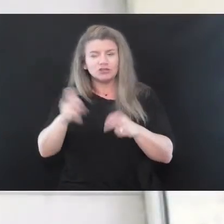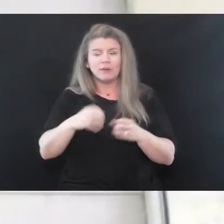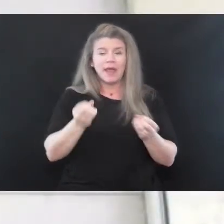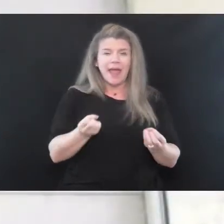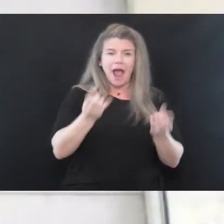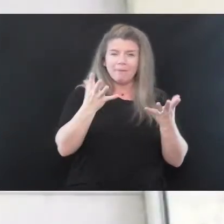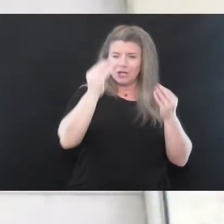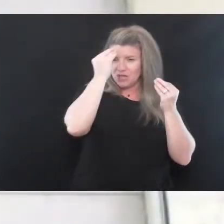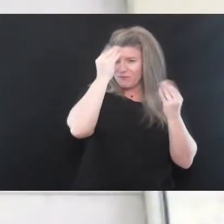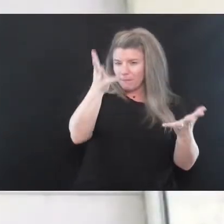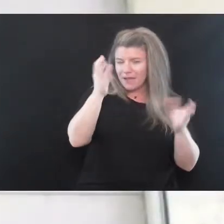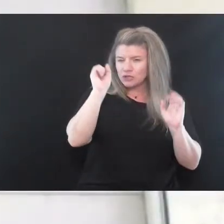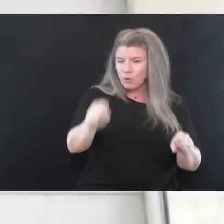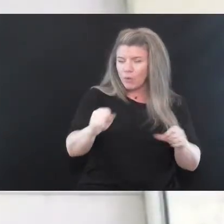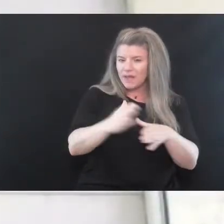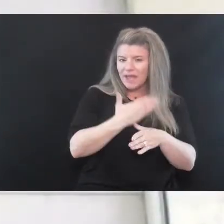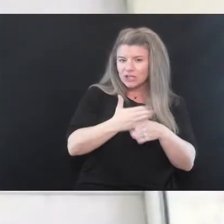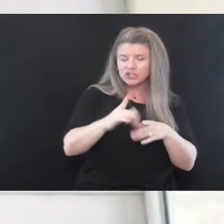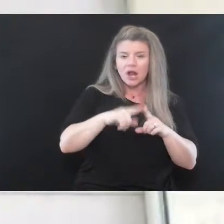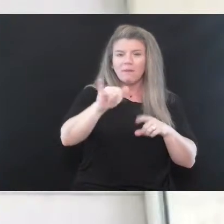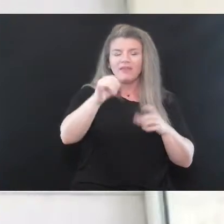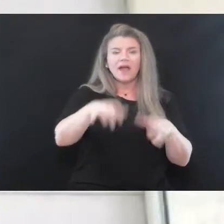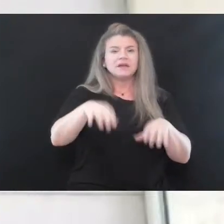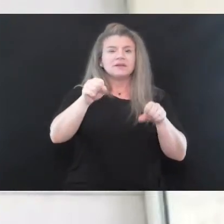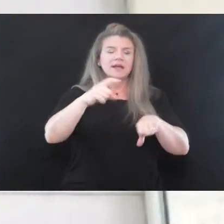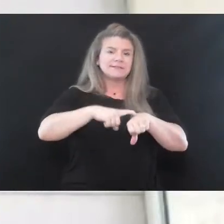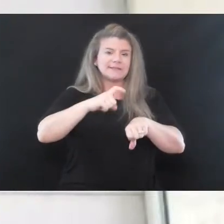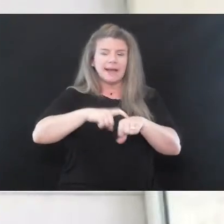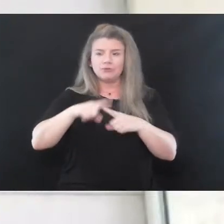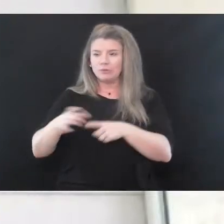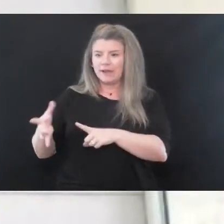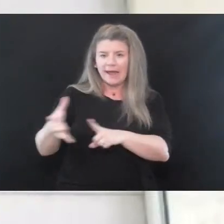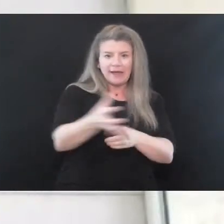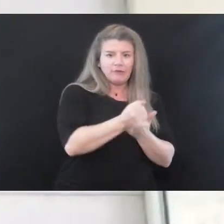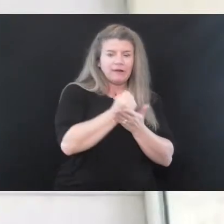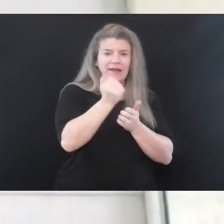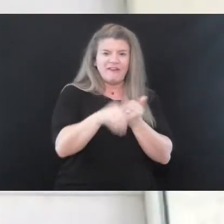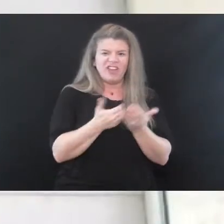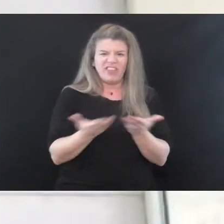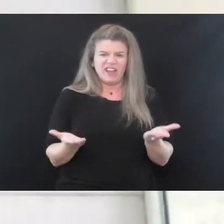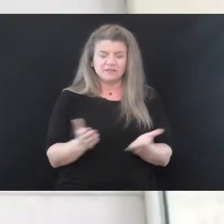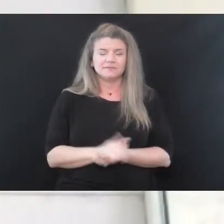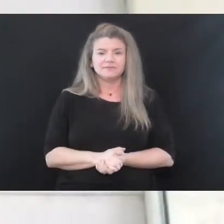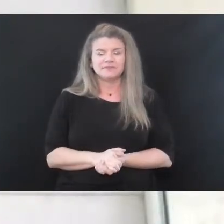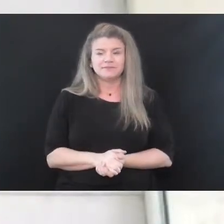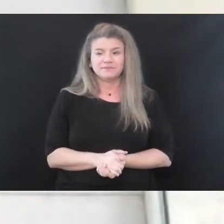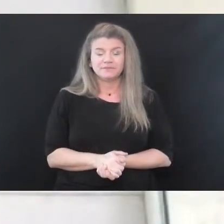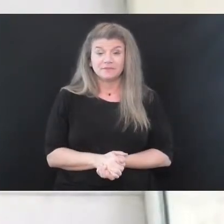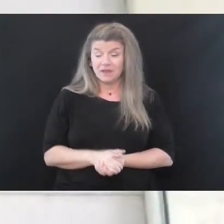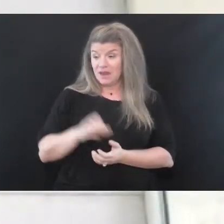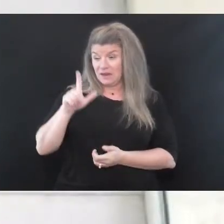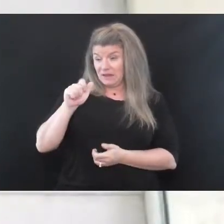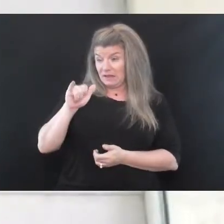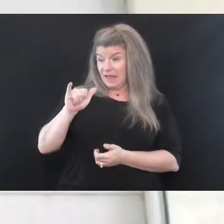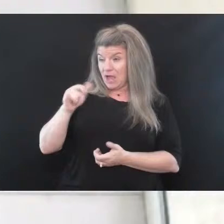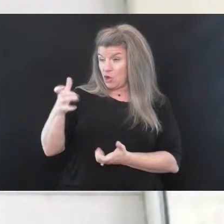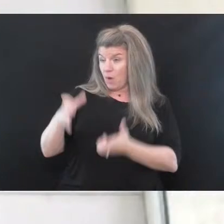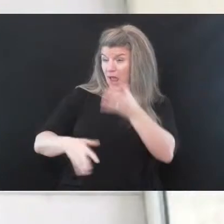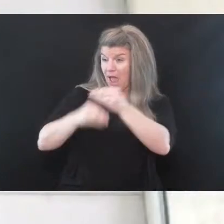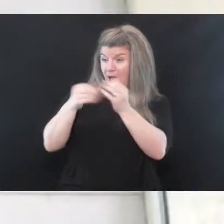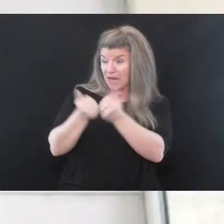want to put out there. But it does take time to kind of pull all those resources together. Clay, I don't know if you had anything to add to